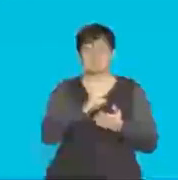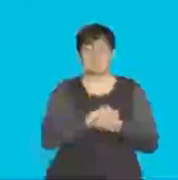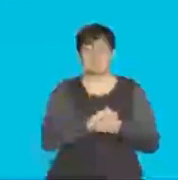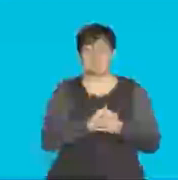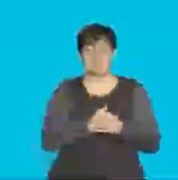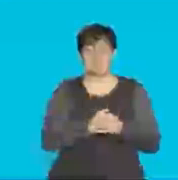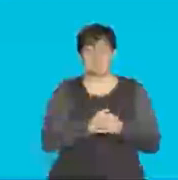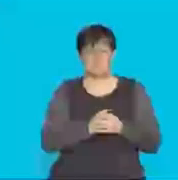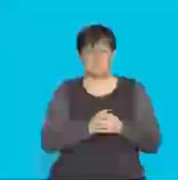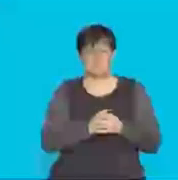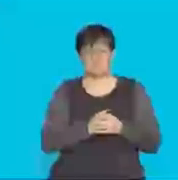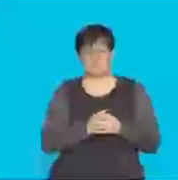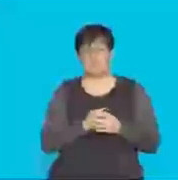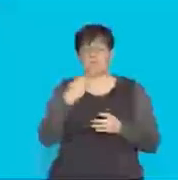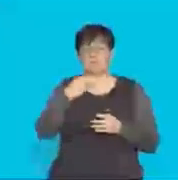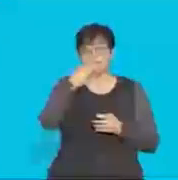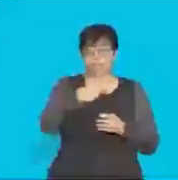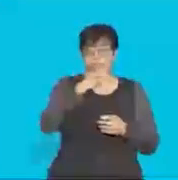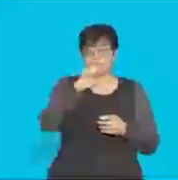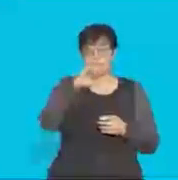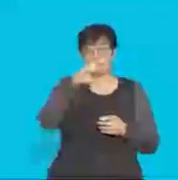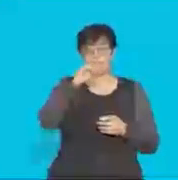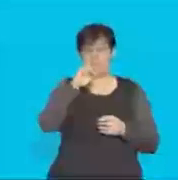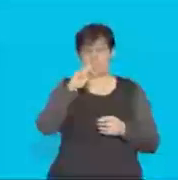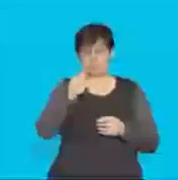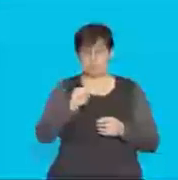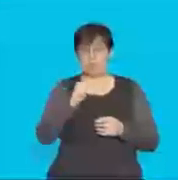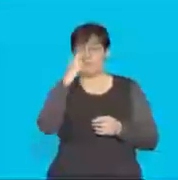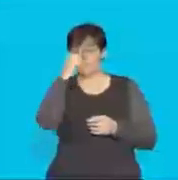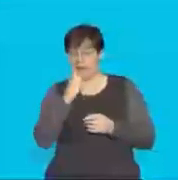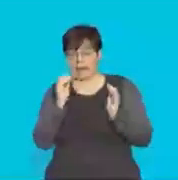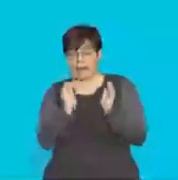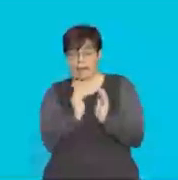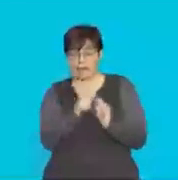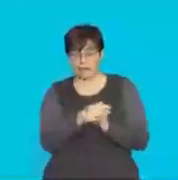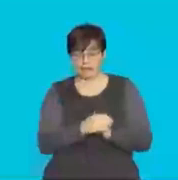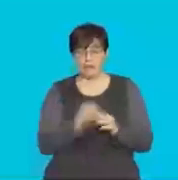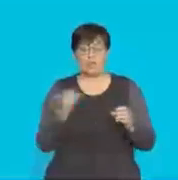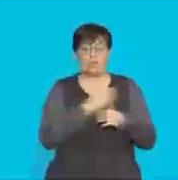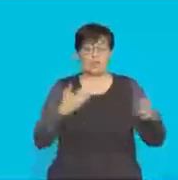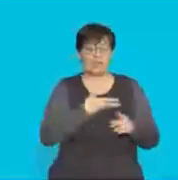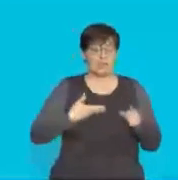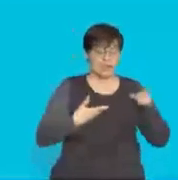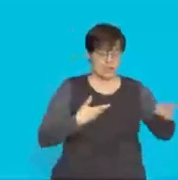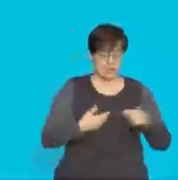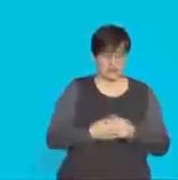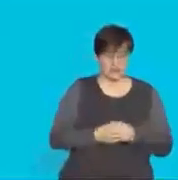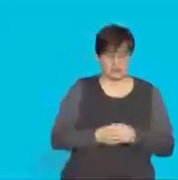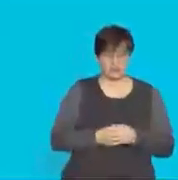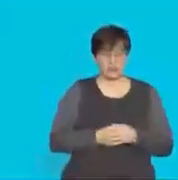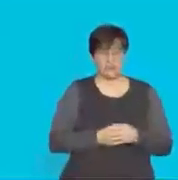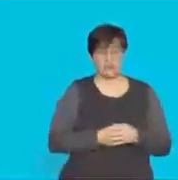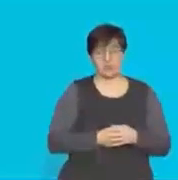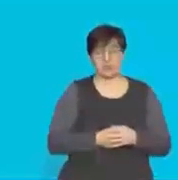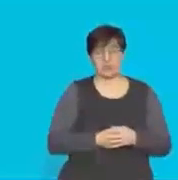parents and two heterozygous black guinea fowls. So we'll start off with the phenotypes, and they are black, and we